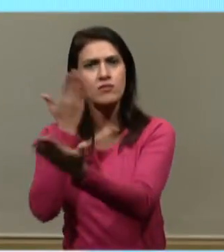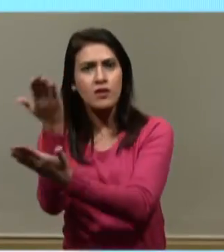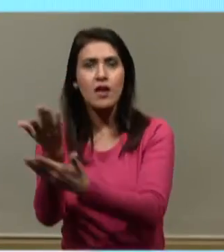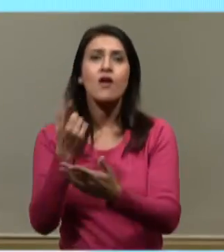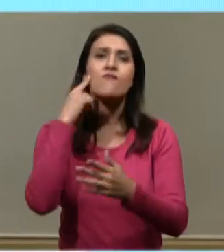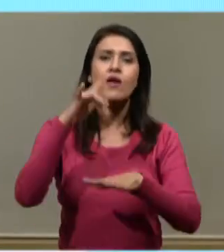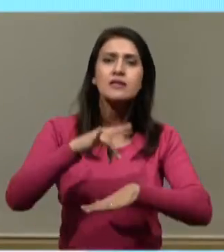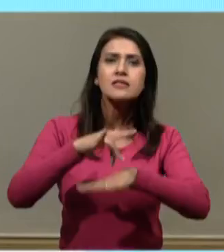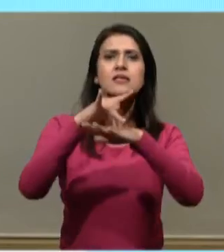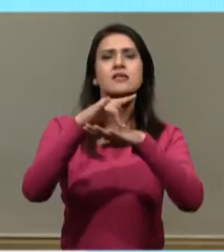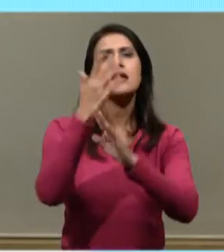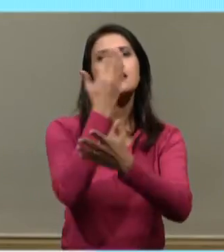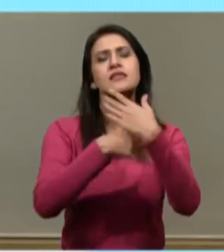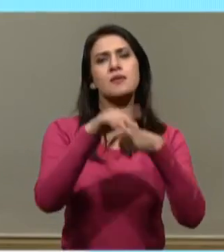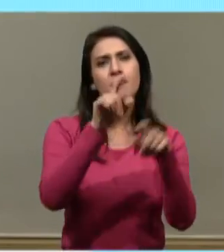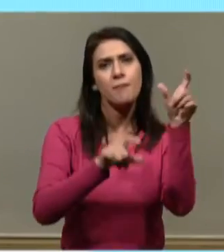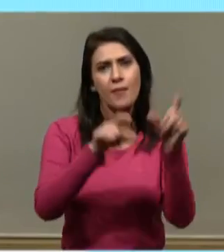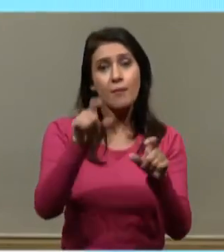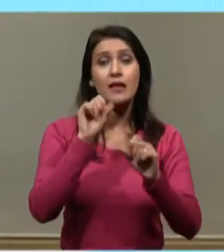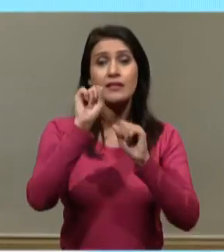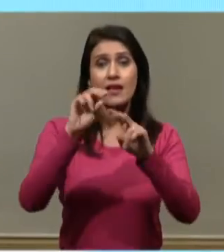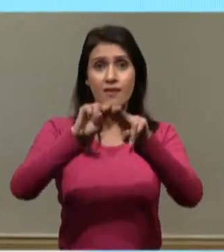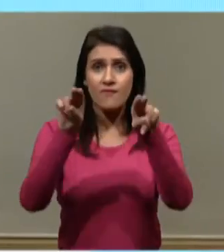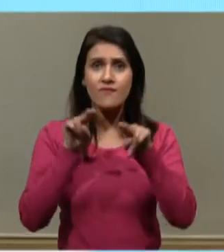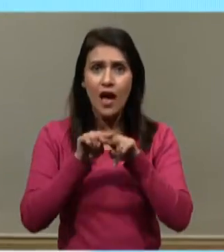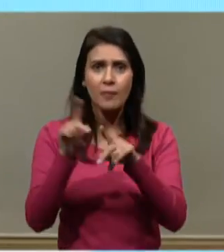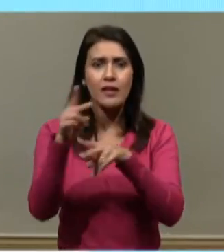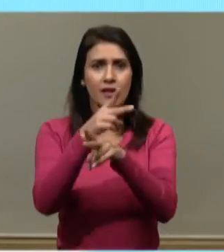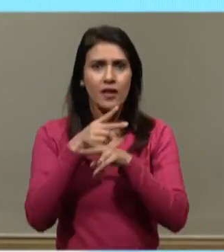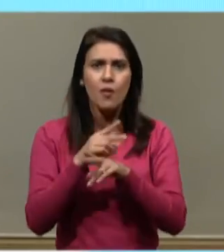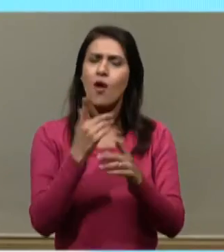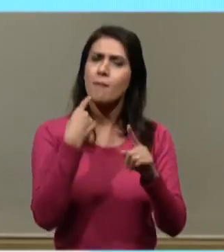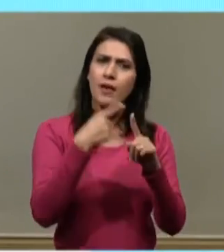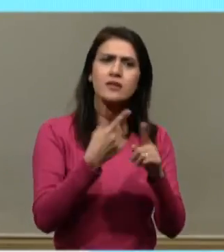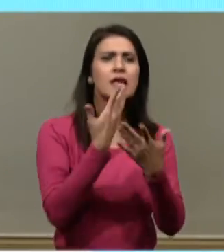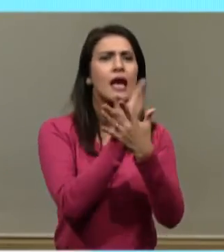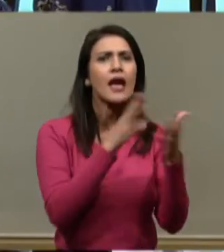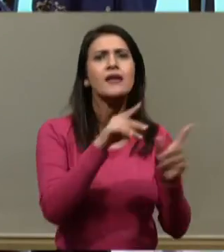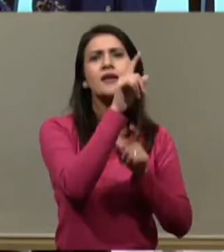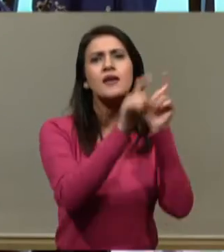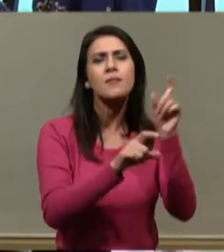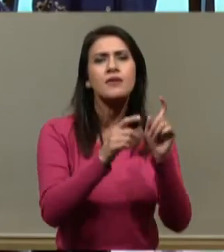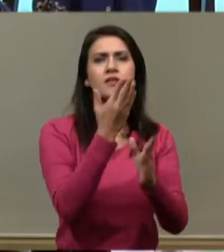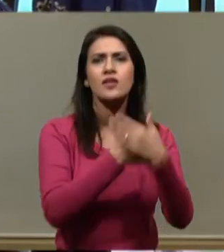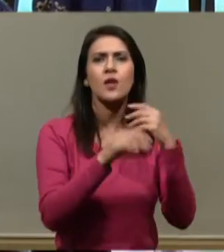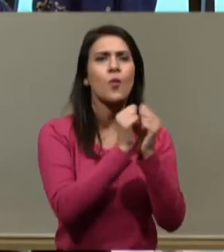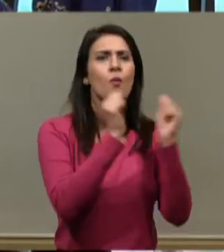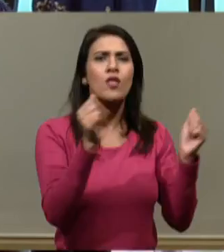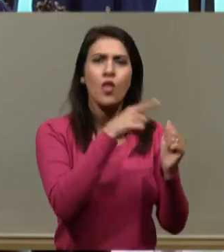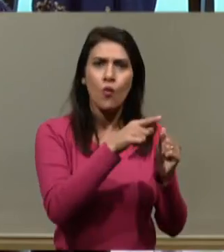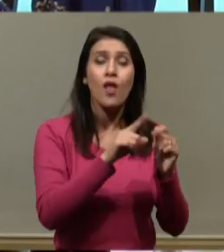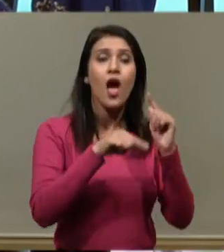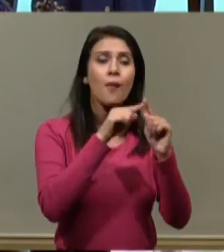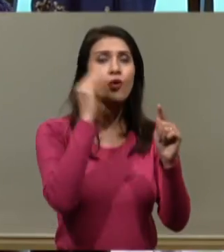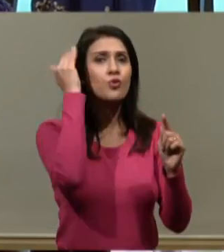sensitize persons with disabilities, their caregivers, and even persons without disabilities about the contours of the Rights of Persons with